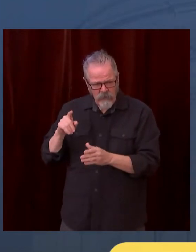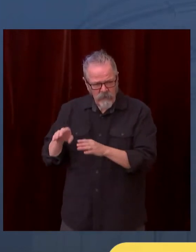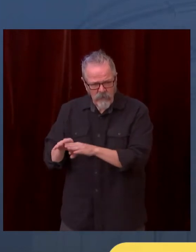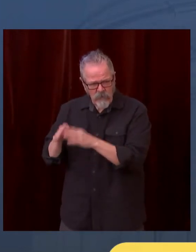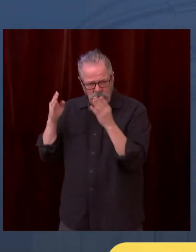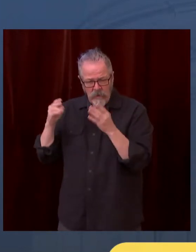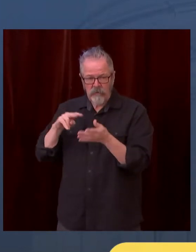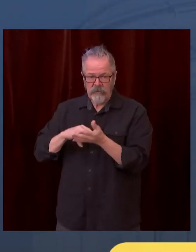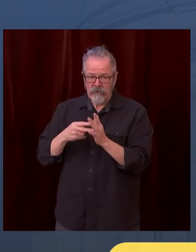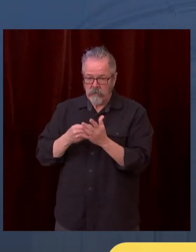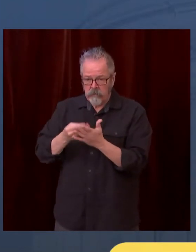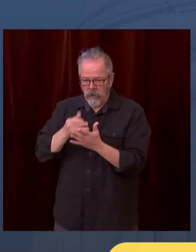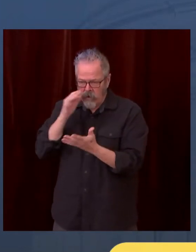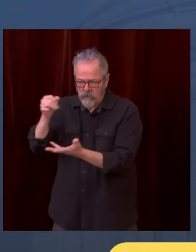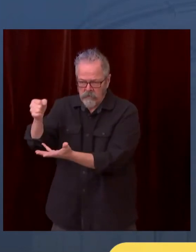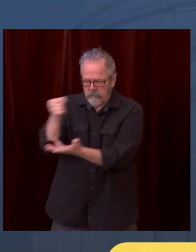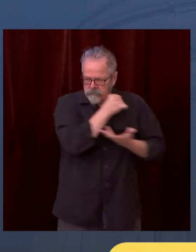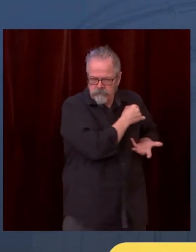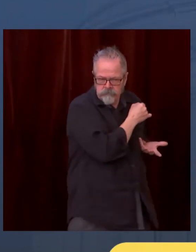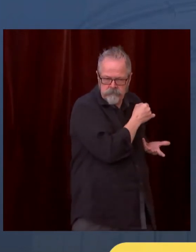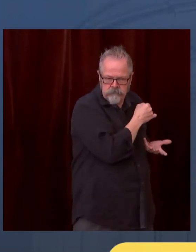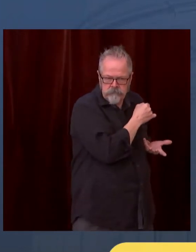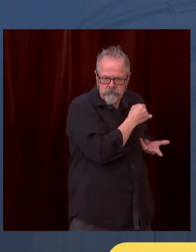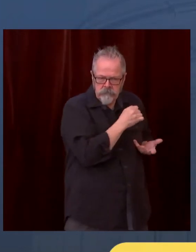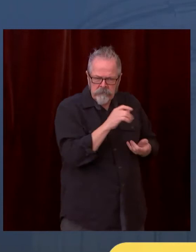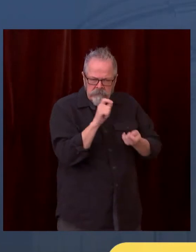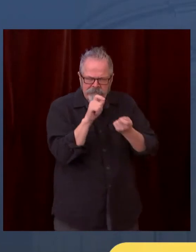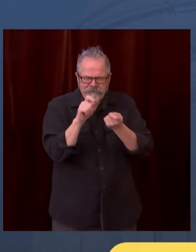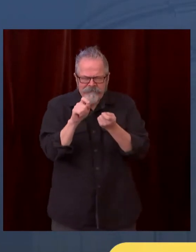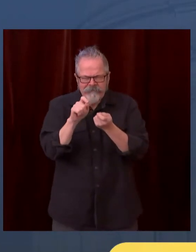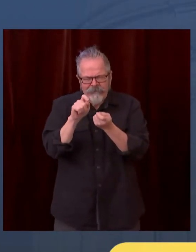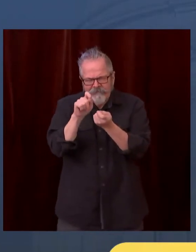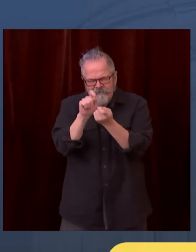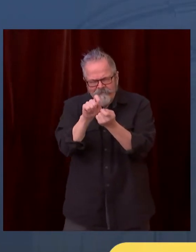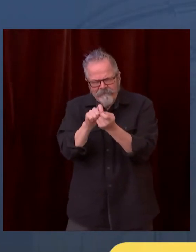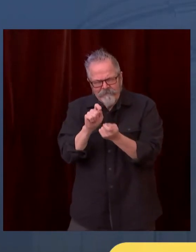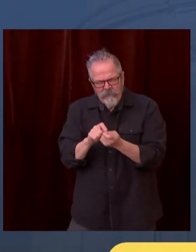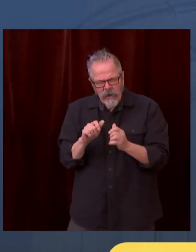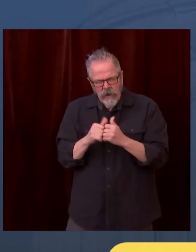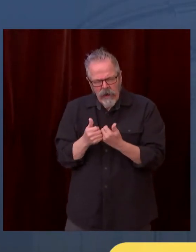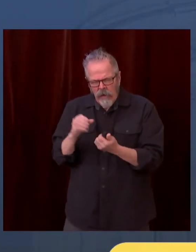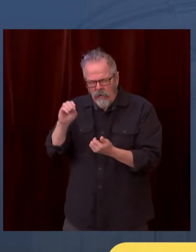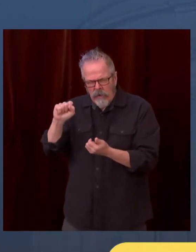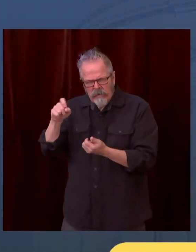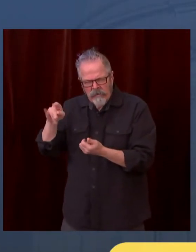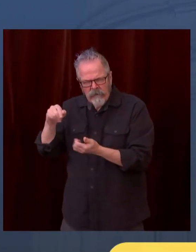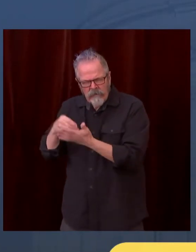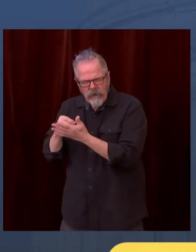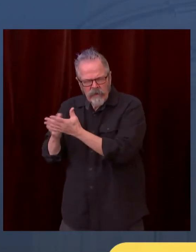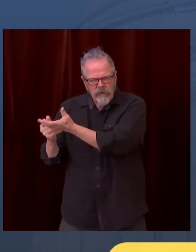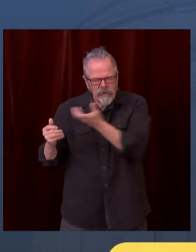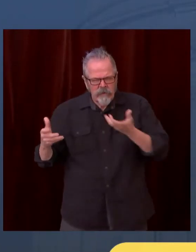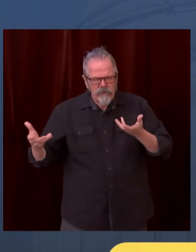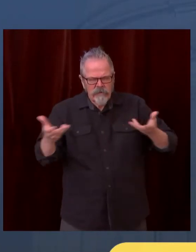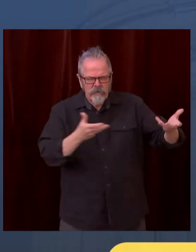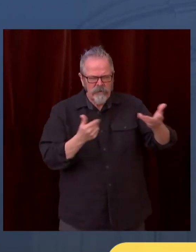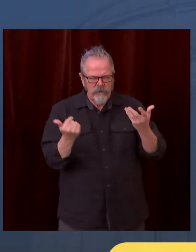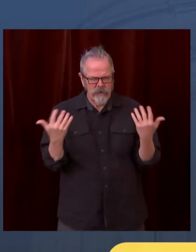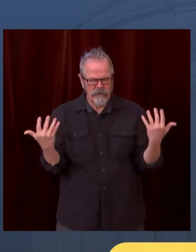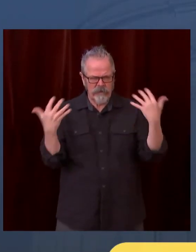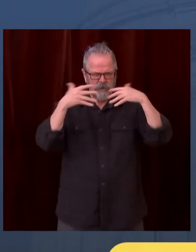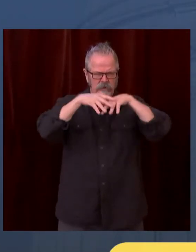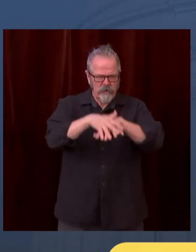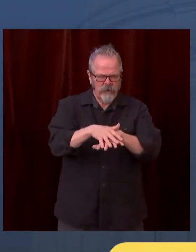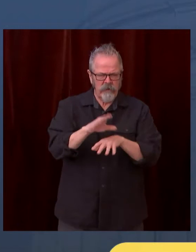if there is a bit more detail on how the funding will be allocated under a potential hybrid option that many districts may move to.